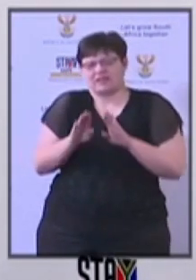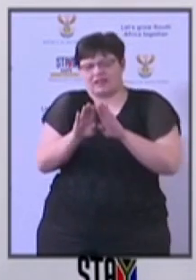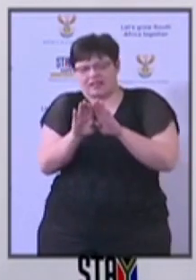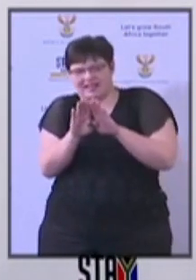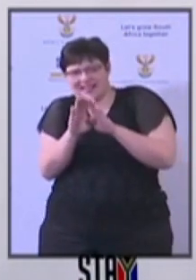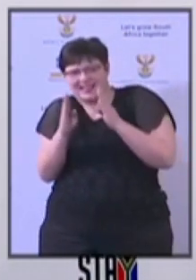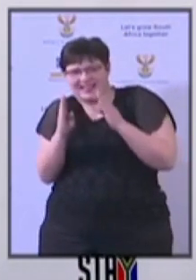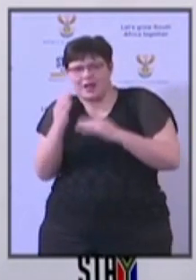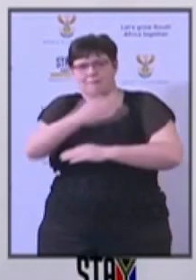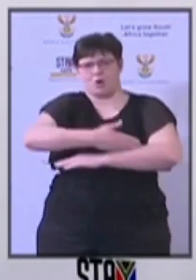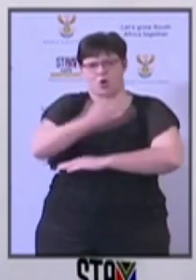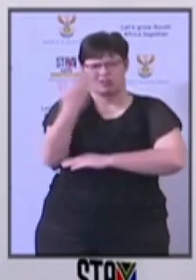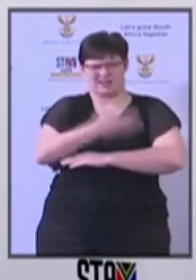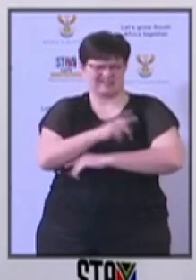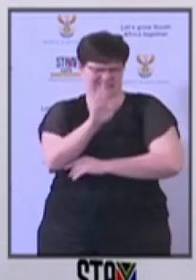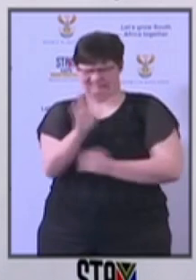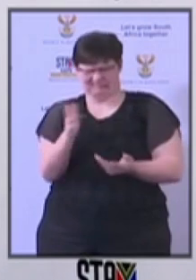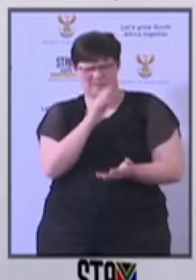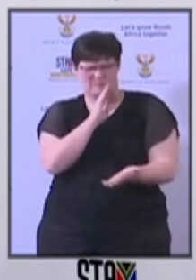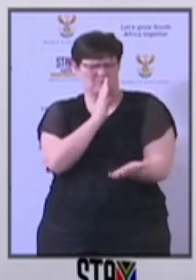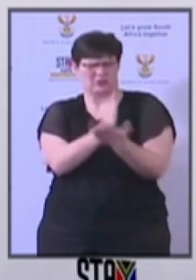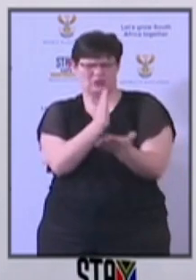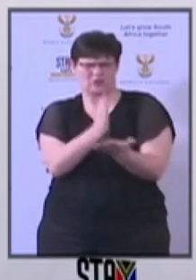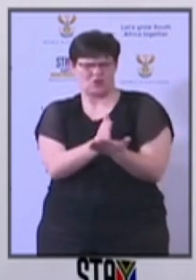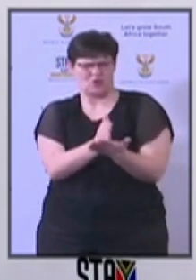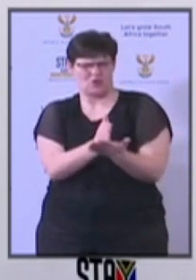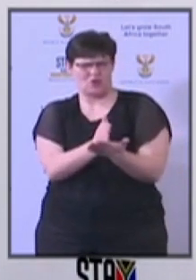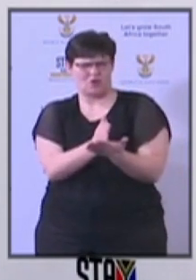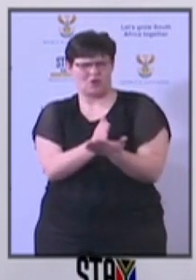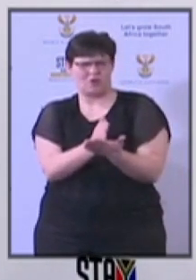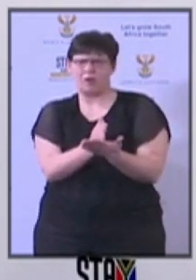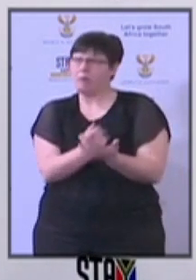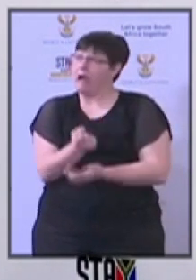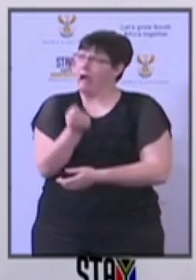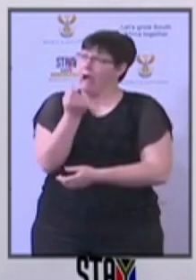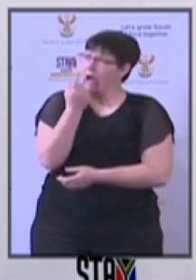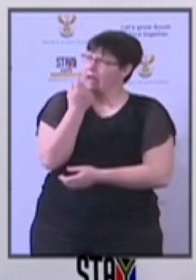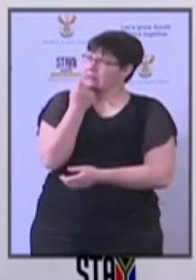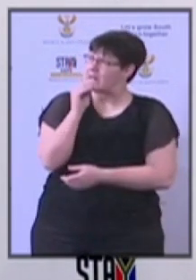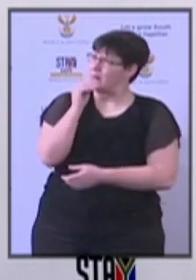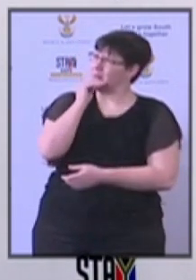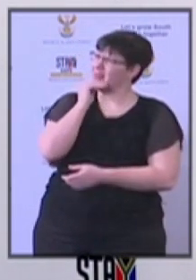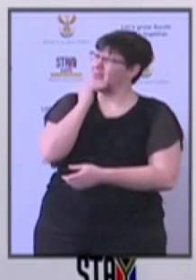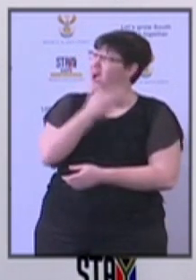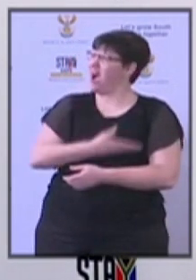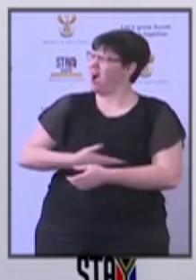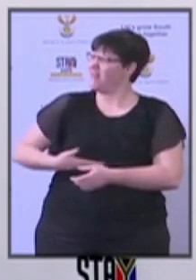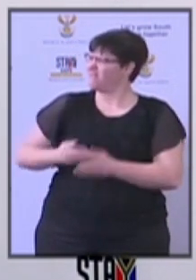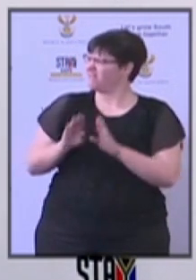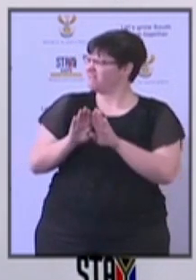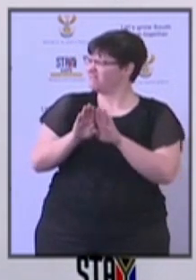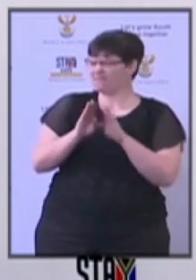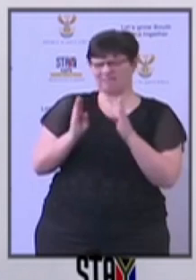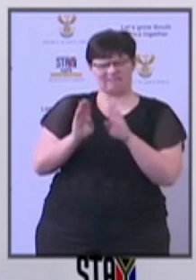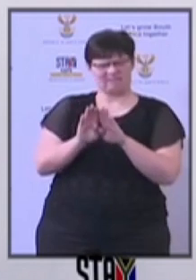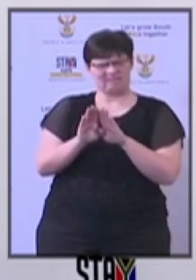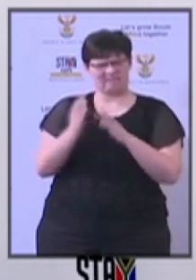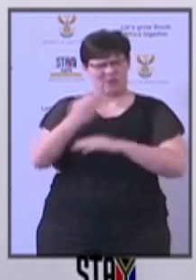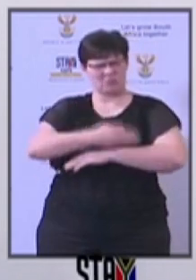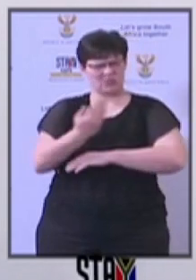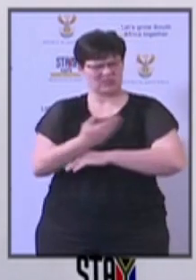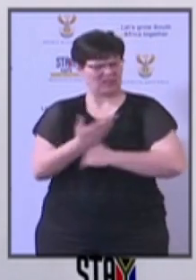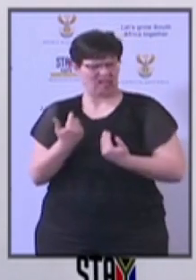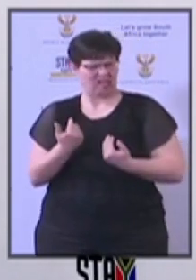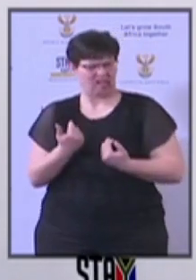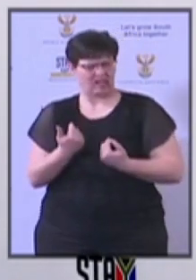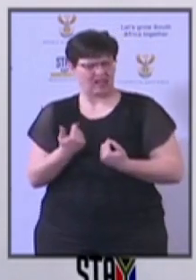opening of borders. I'm not very sure whether I understand exactly what is meant by partial opening of the borders.